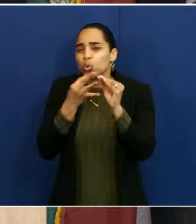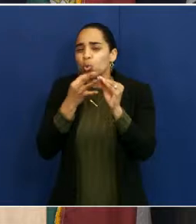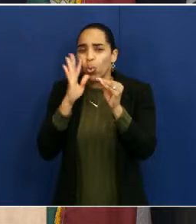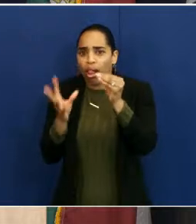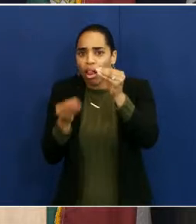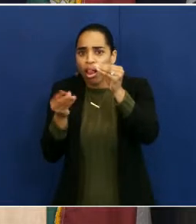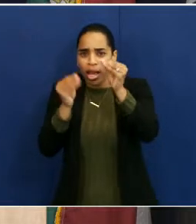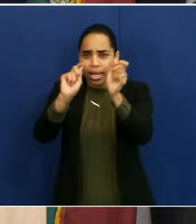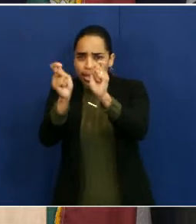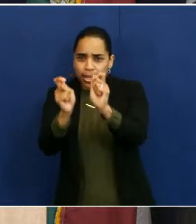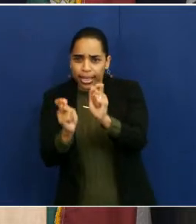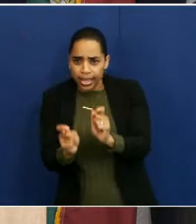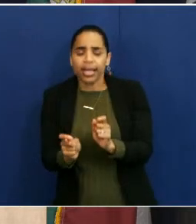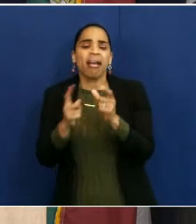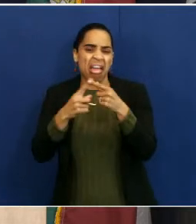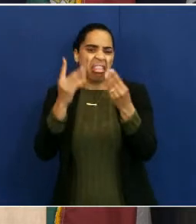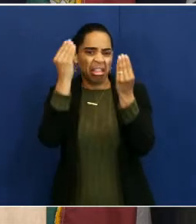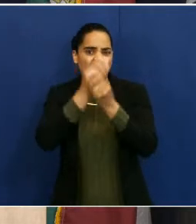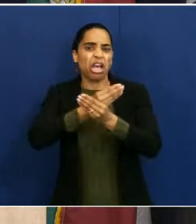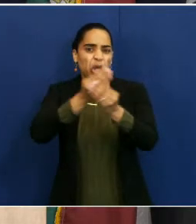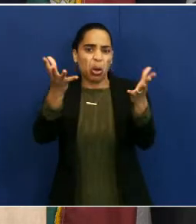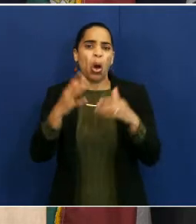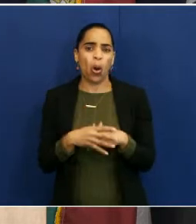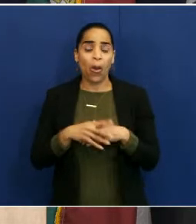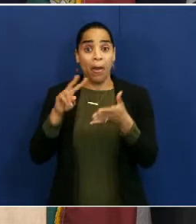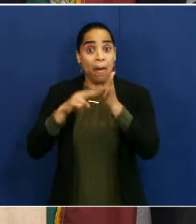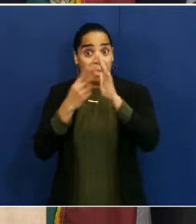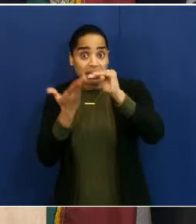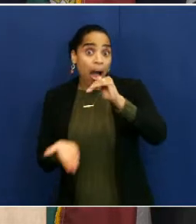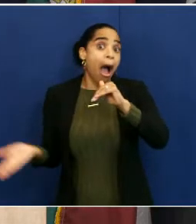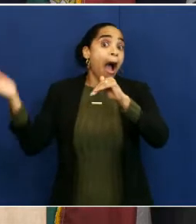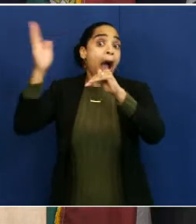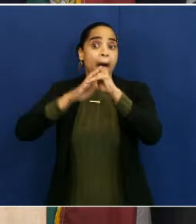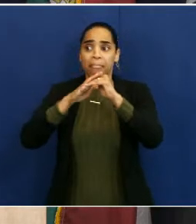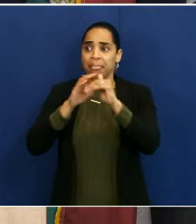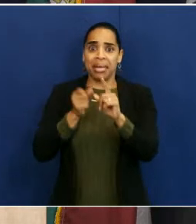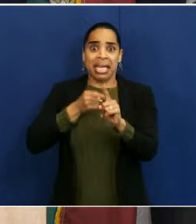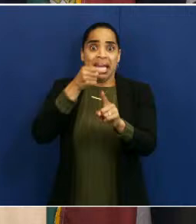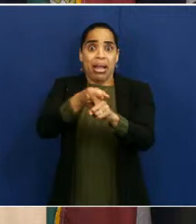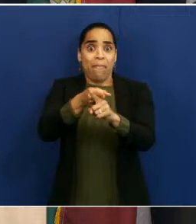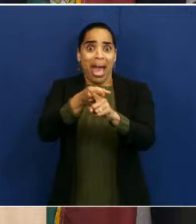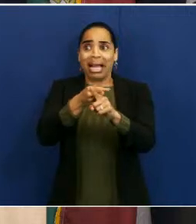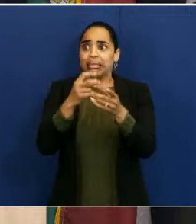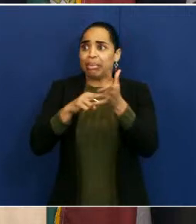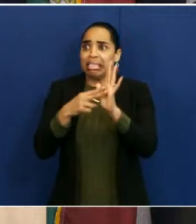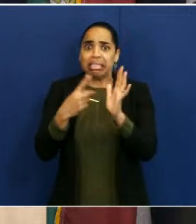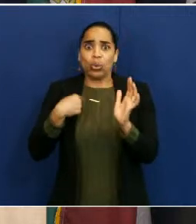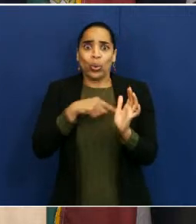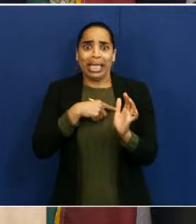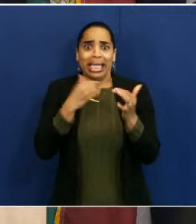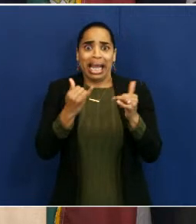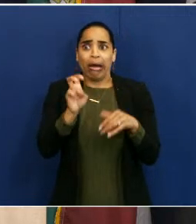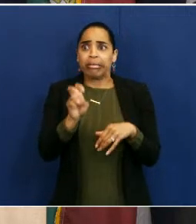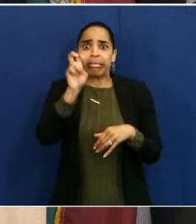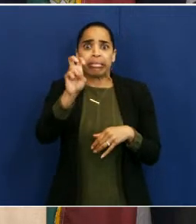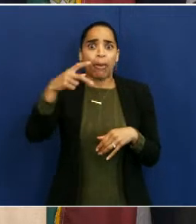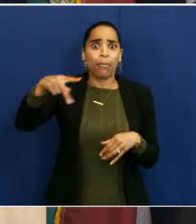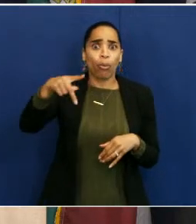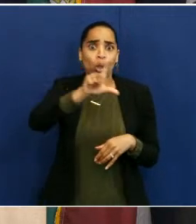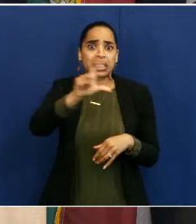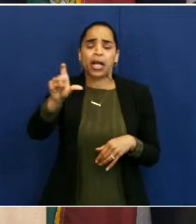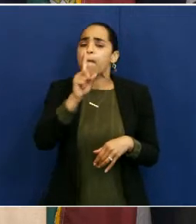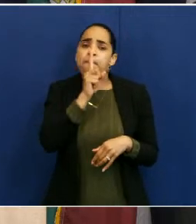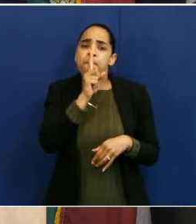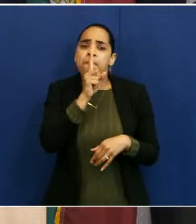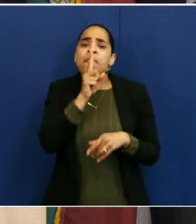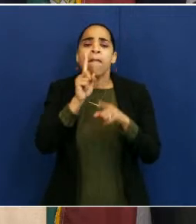you and let you know. We don't anticipate anything significant or anything that would have impacted any tiers, but we will continue verifying all